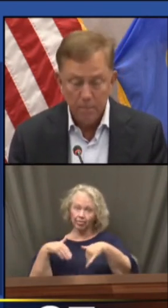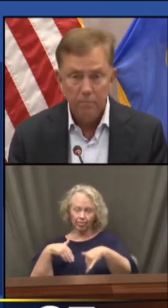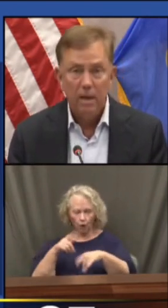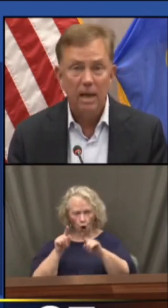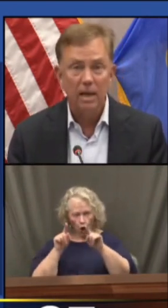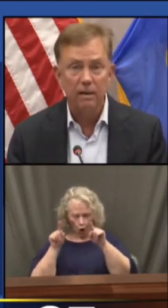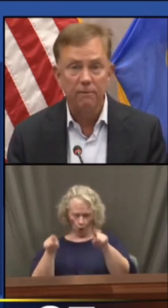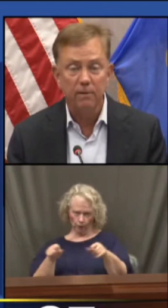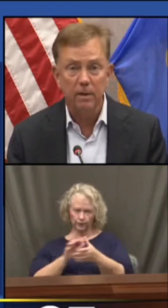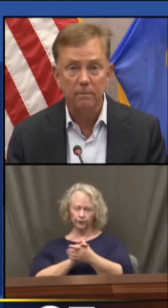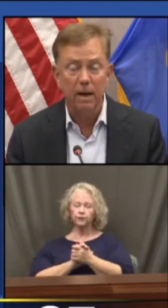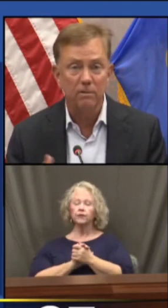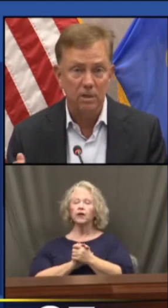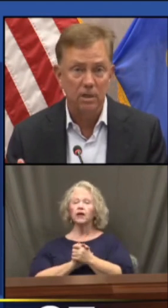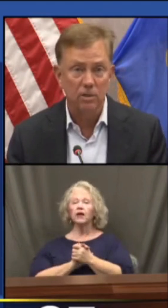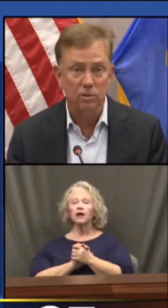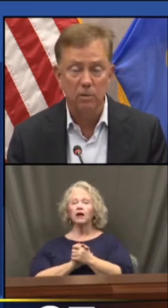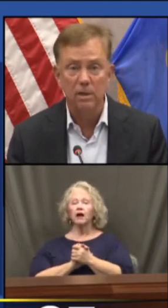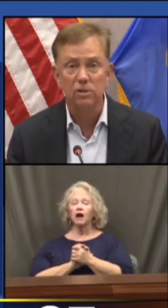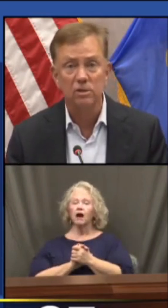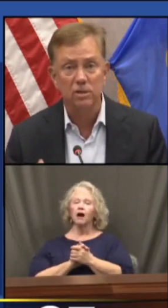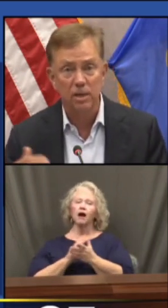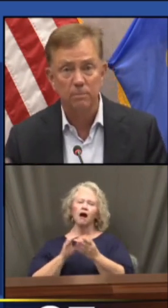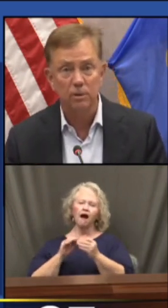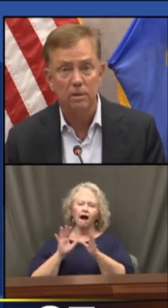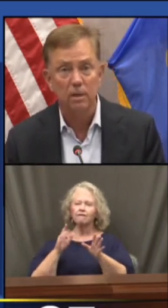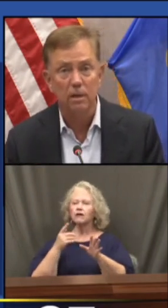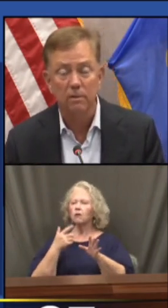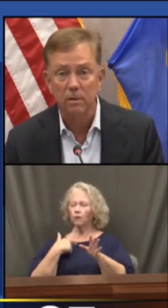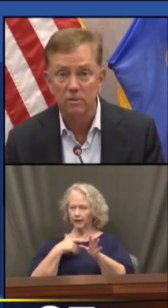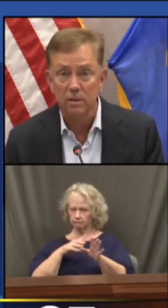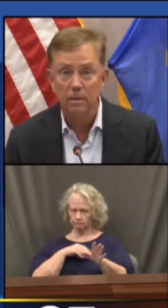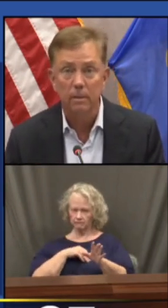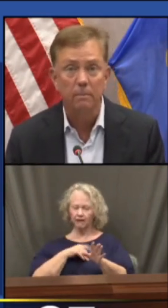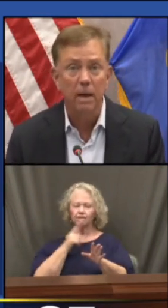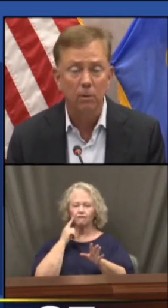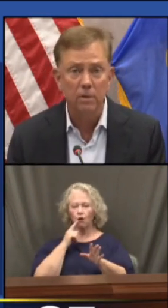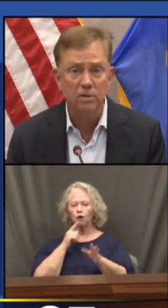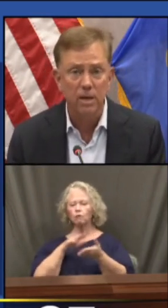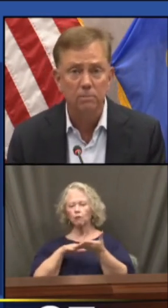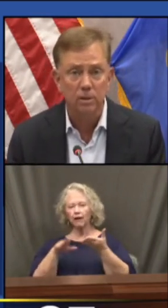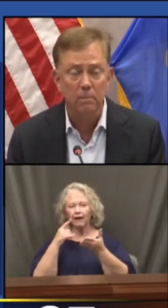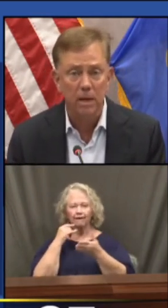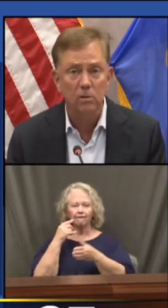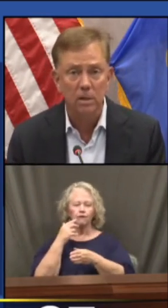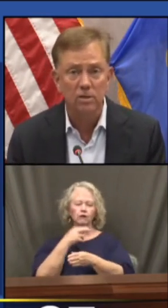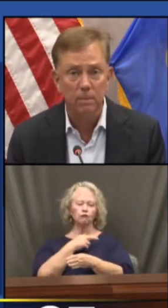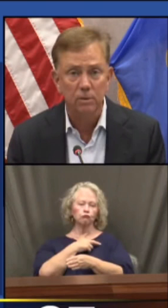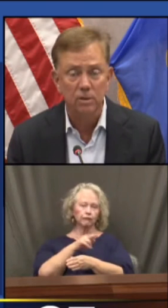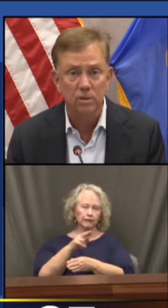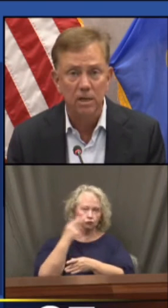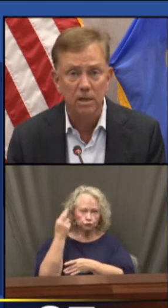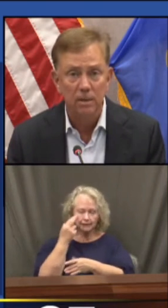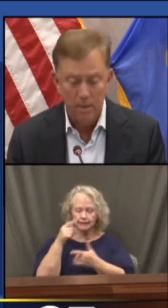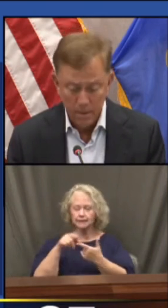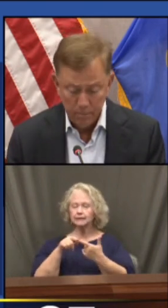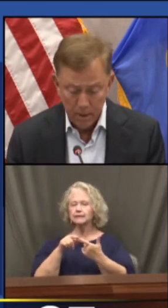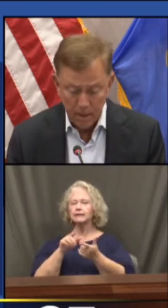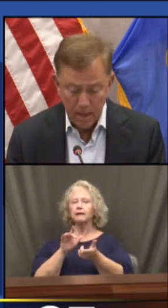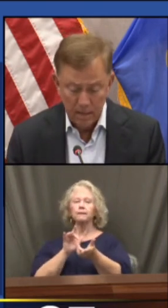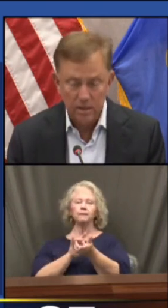vaccinated. And if, obviously, there's a religious exemption, there's a health exemption, medical exemption is